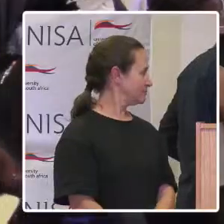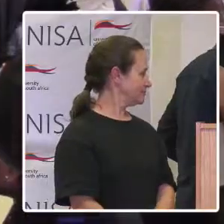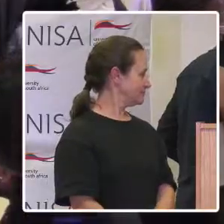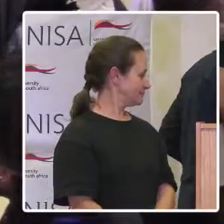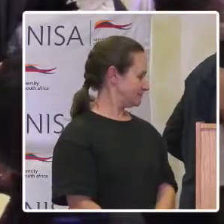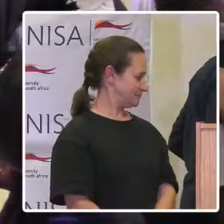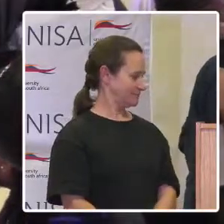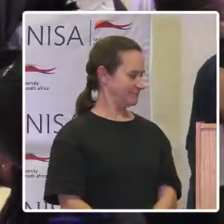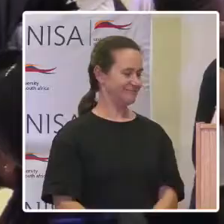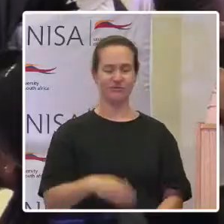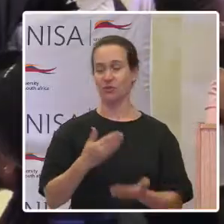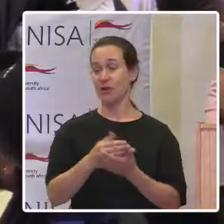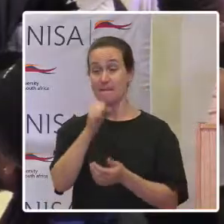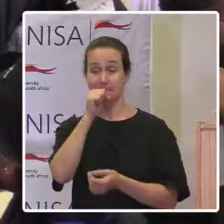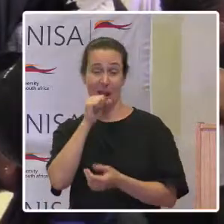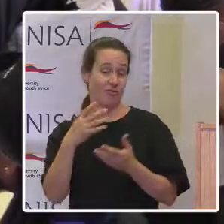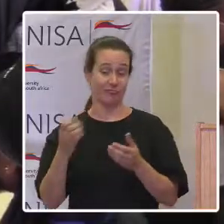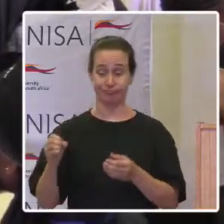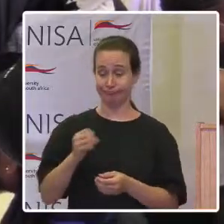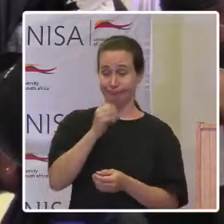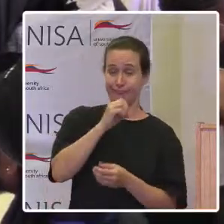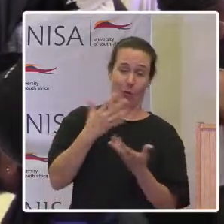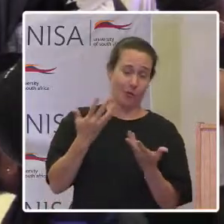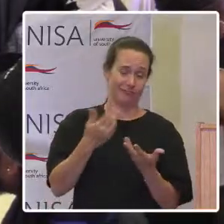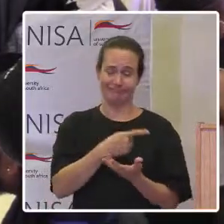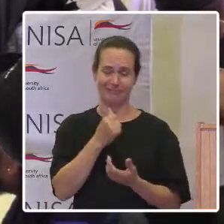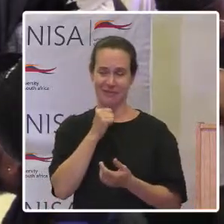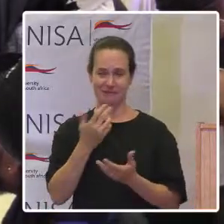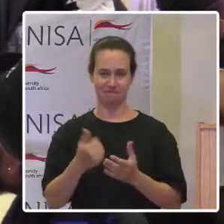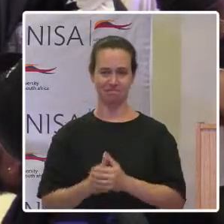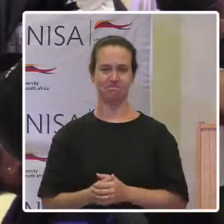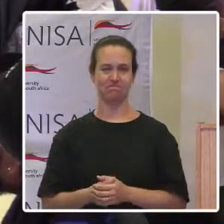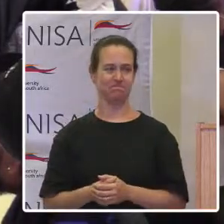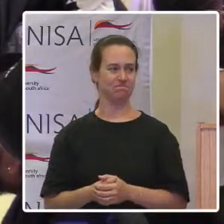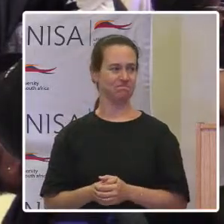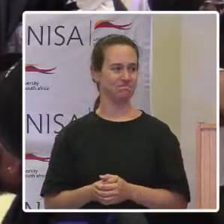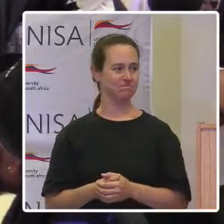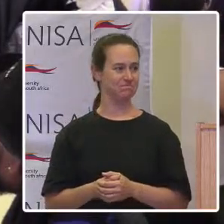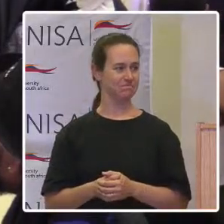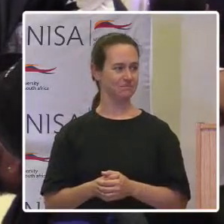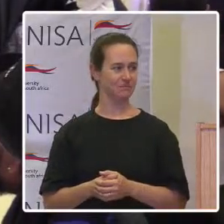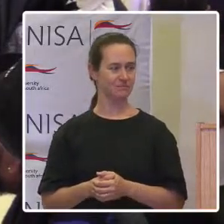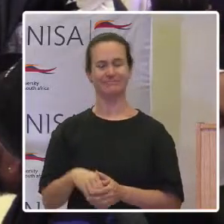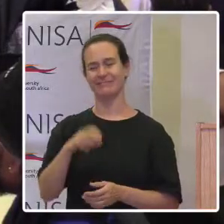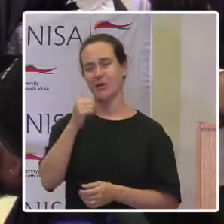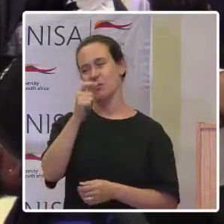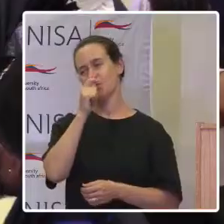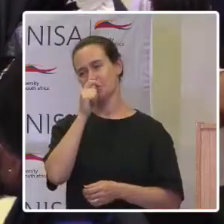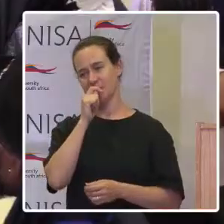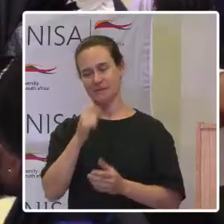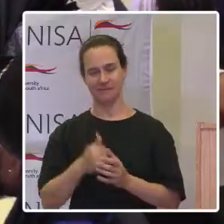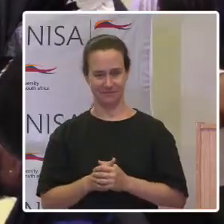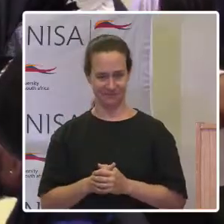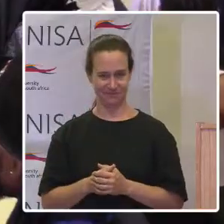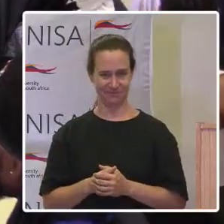You can take a mic, or you can... Okay. Sure. Good morning,